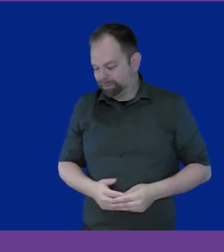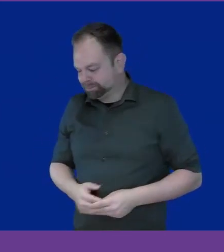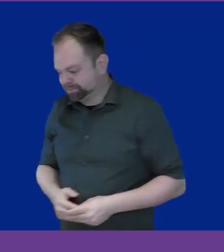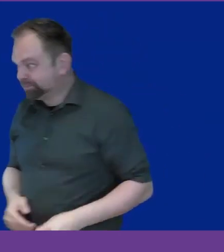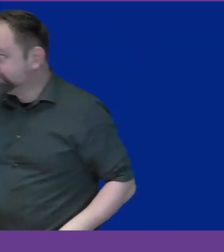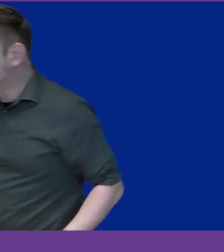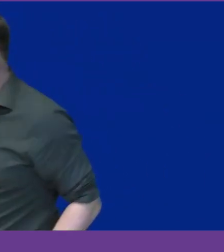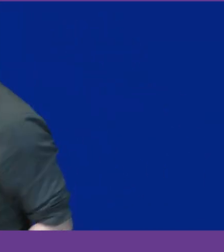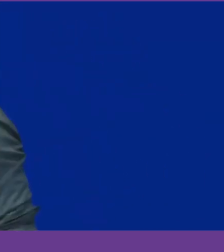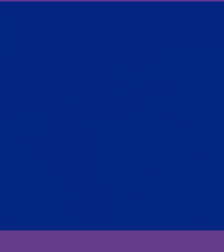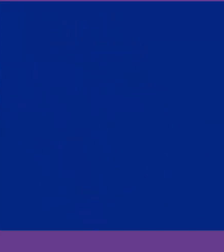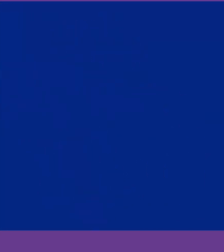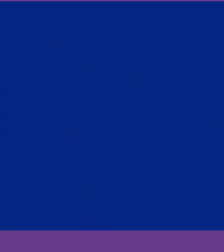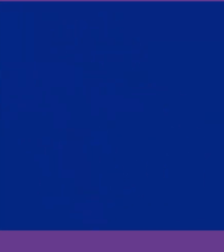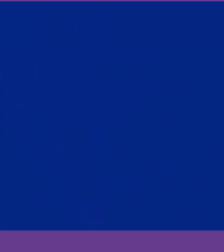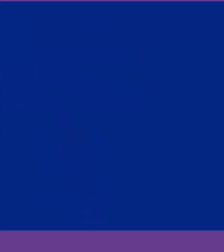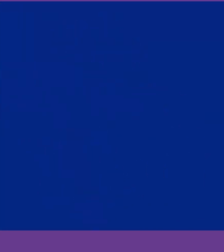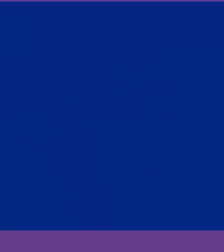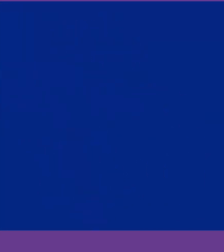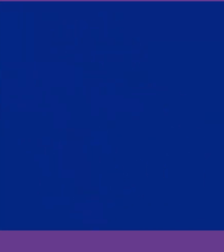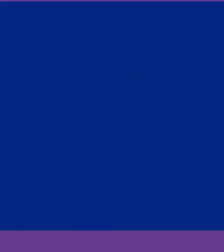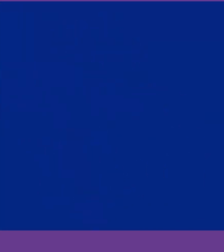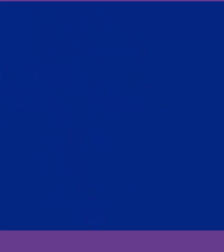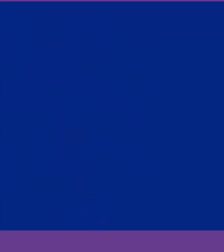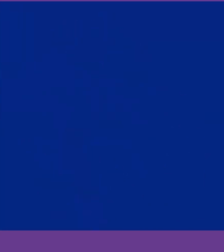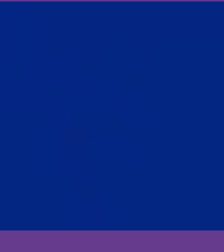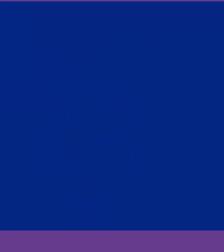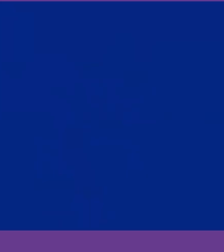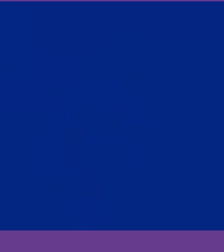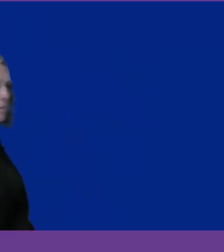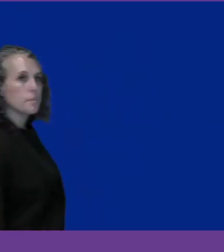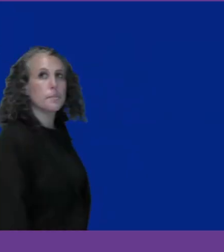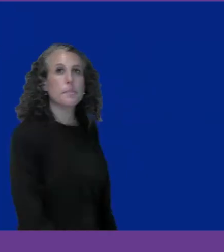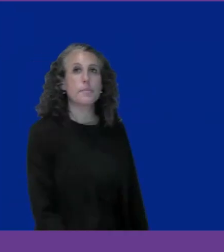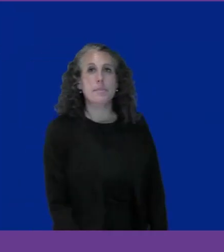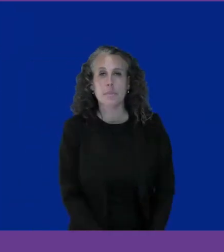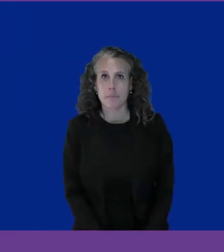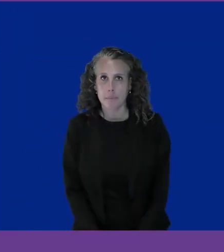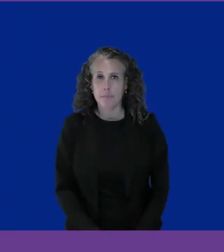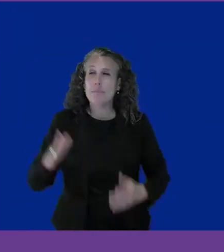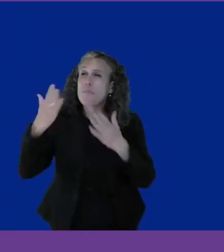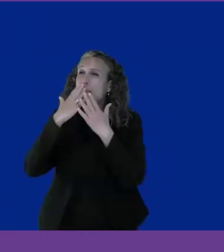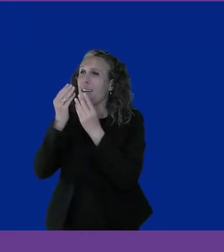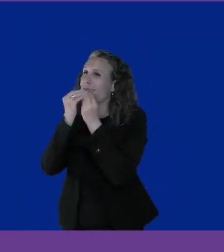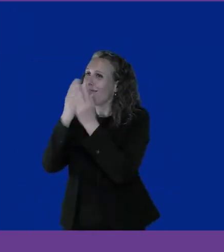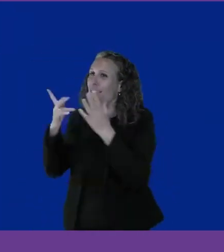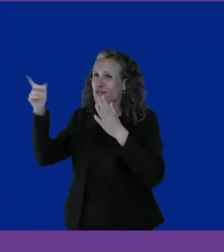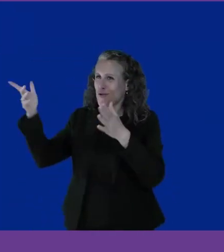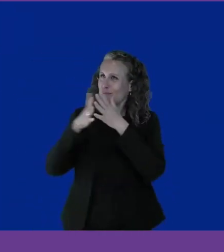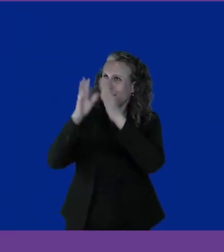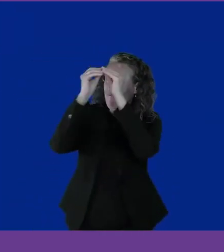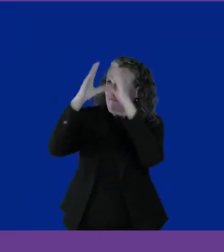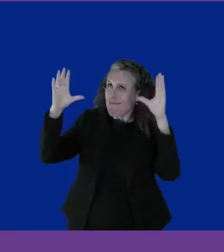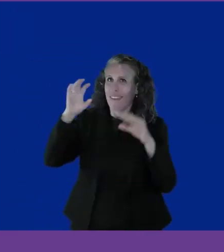Thank you very much for this nice overview of the user perspective towards accessible e-banking. I